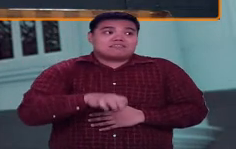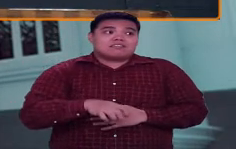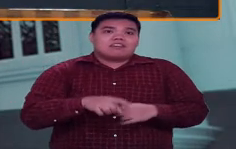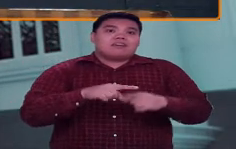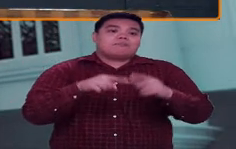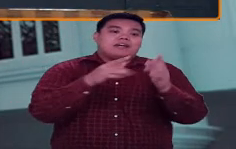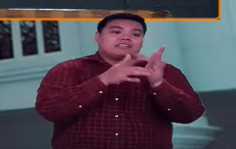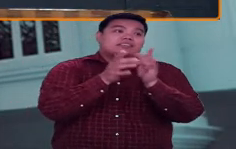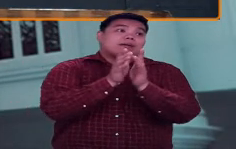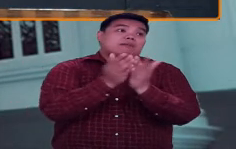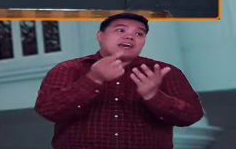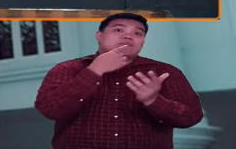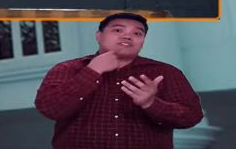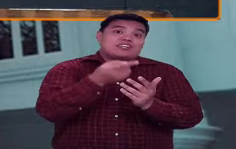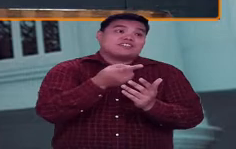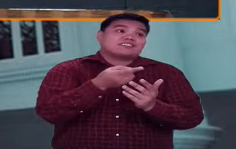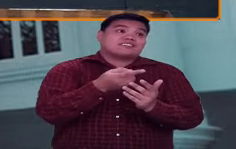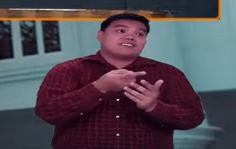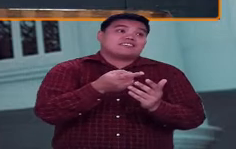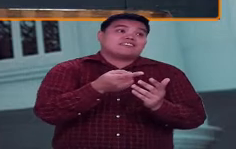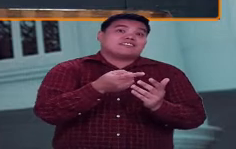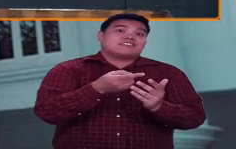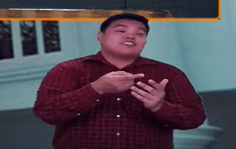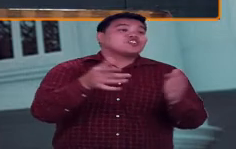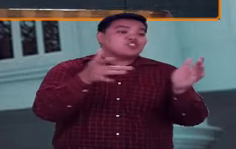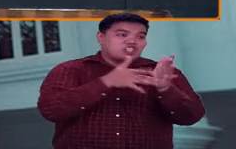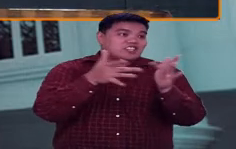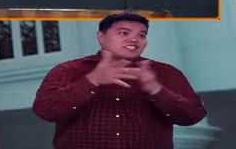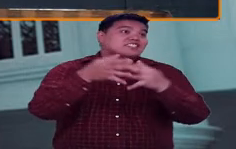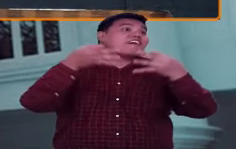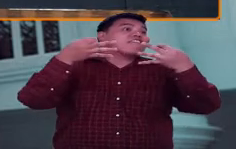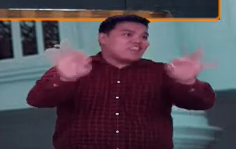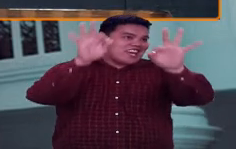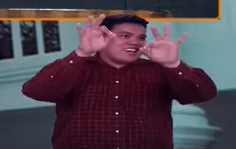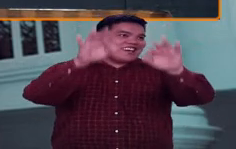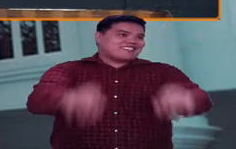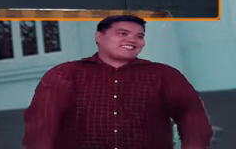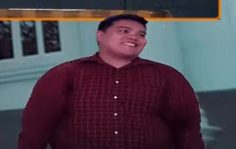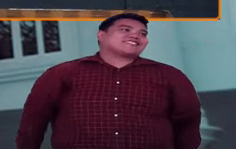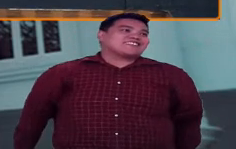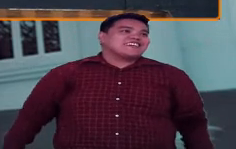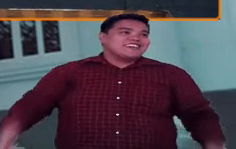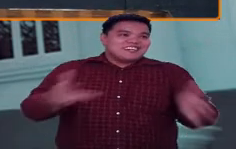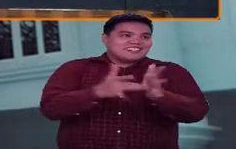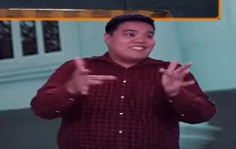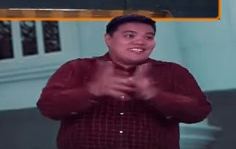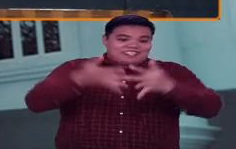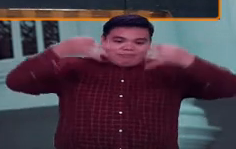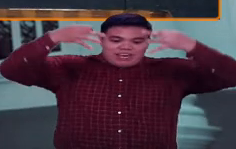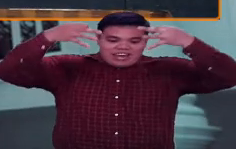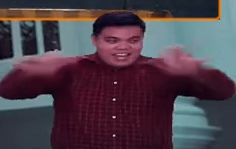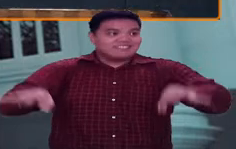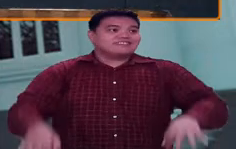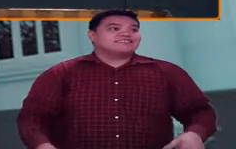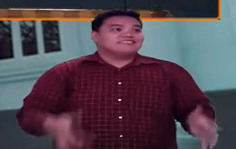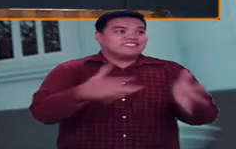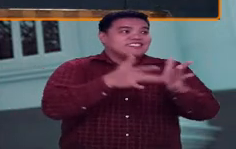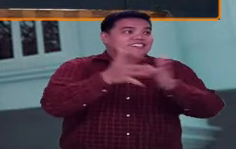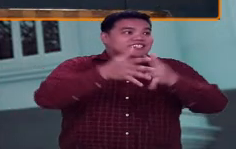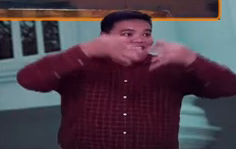But the Bible teaches that Jesus did everything. You don't have to do anything. It's already